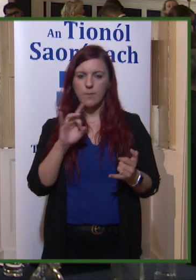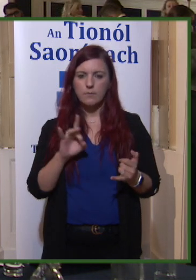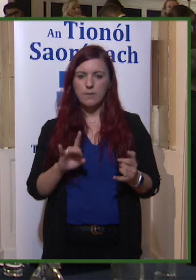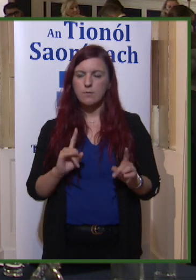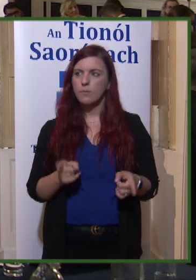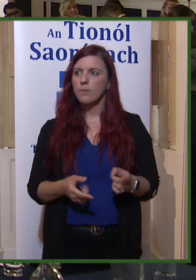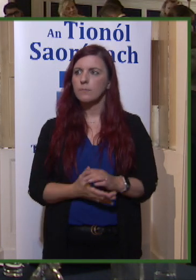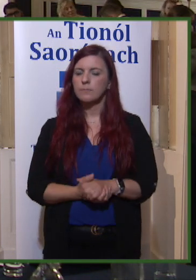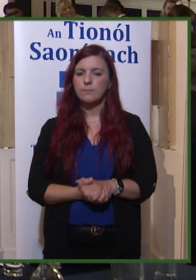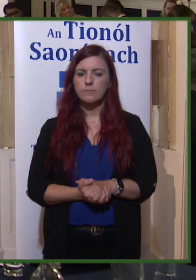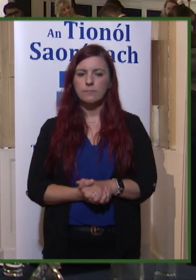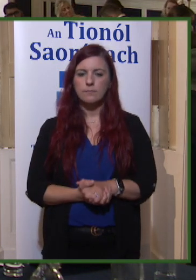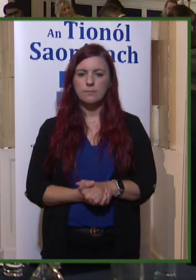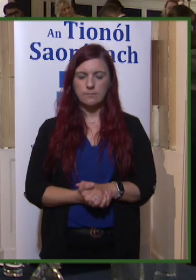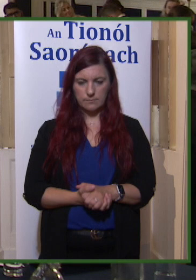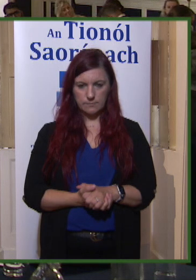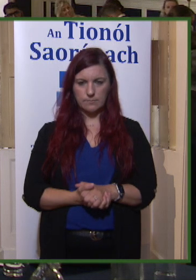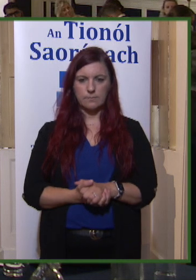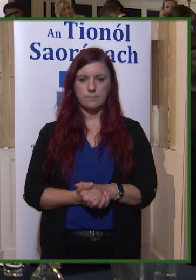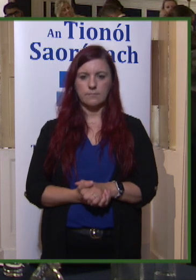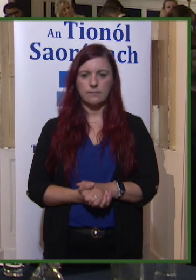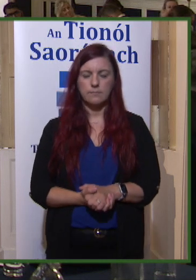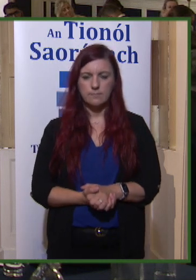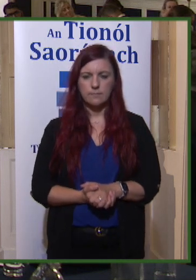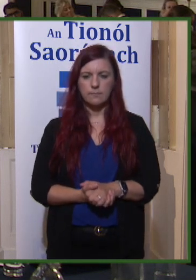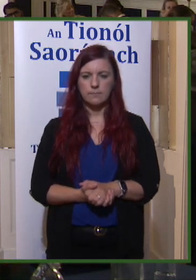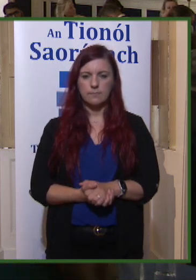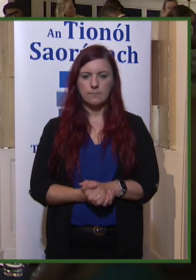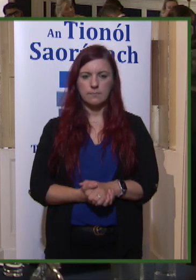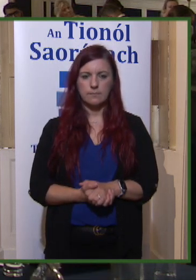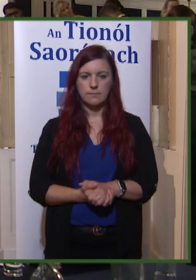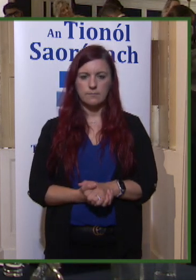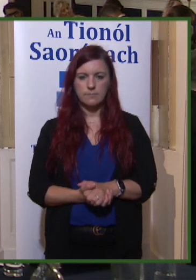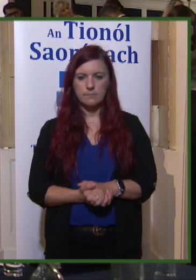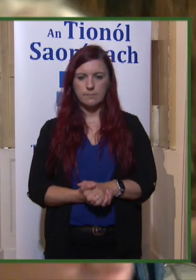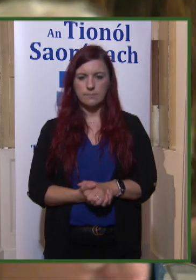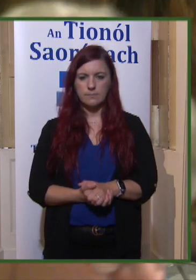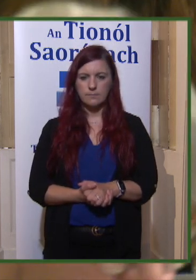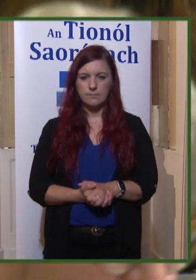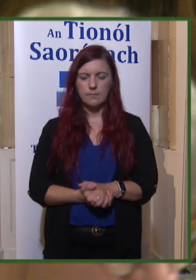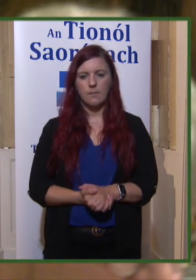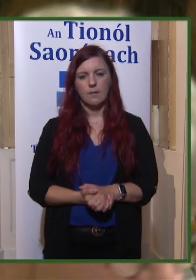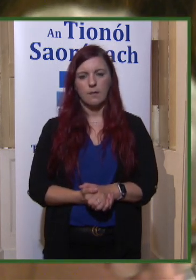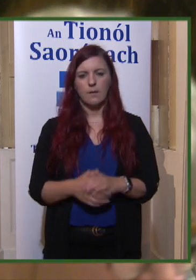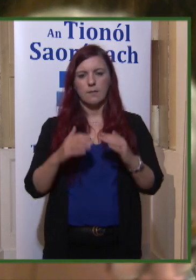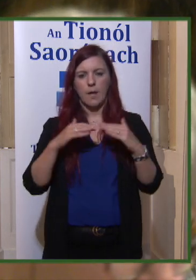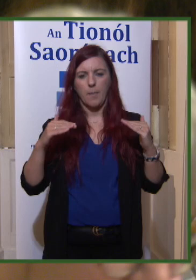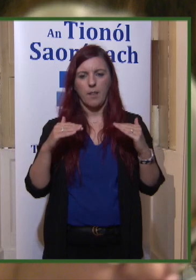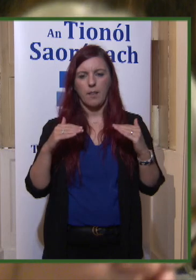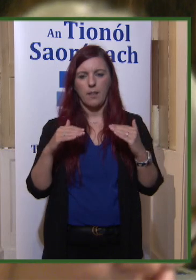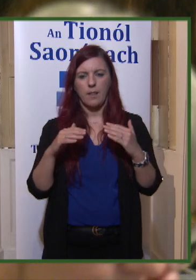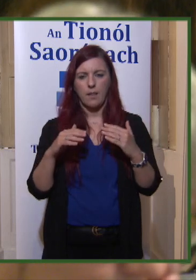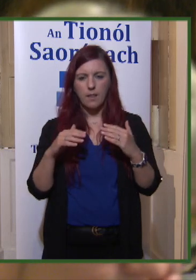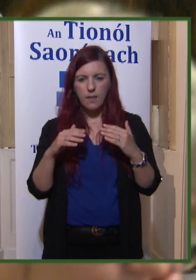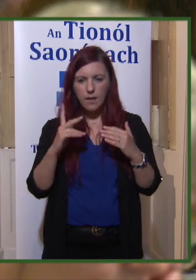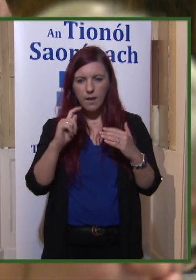Yeah. Okay, thanks to table 1, is it? No, table 3, sorry, because they already, and I think it was carried, was